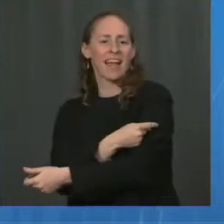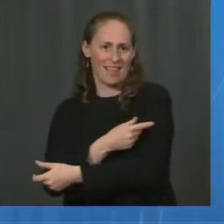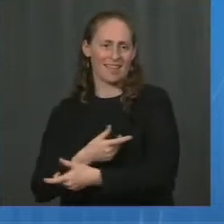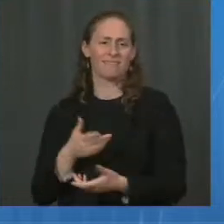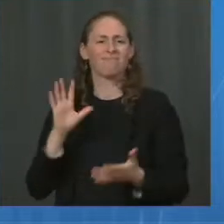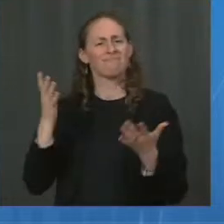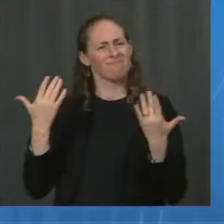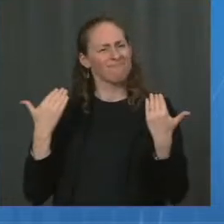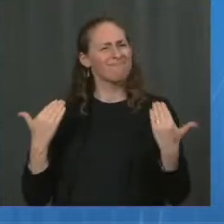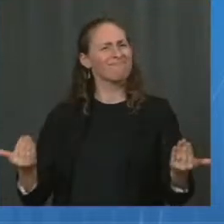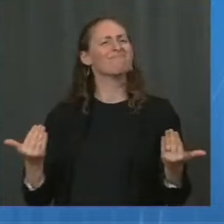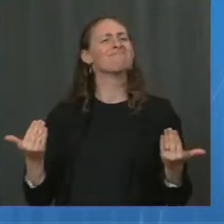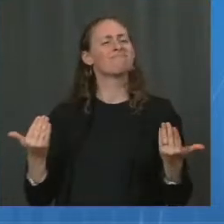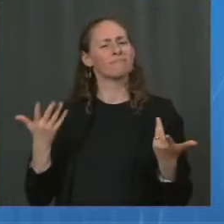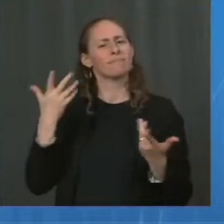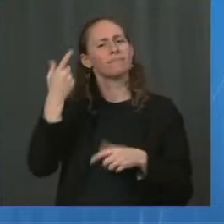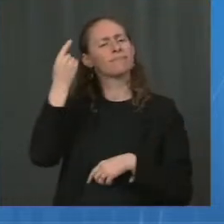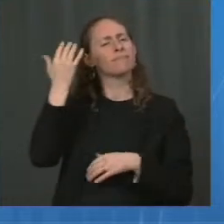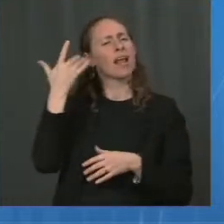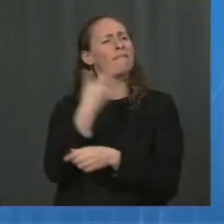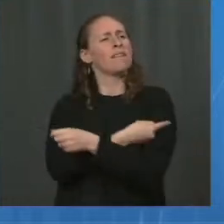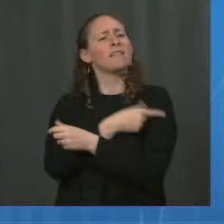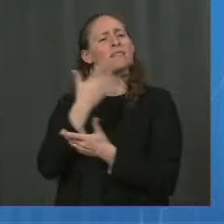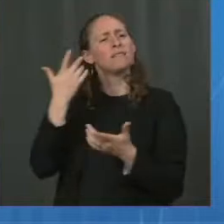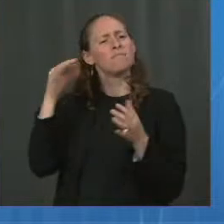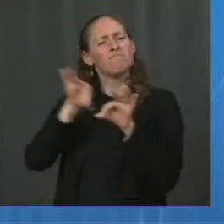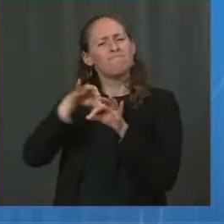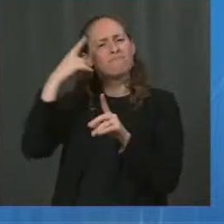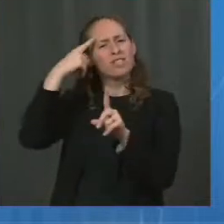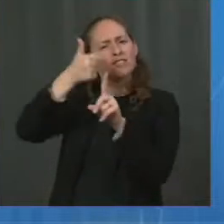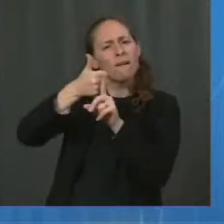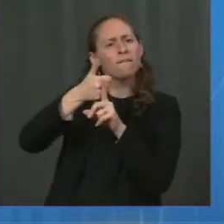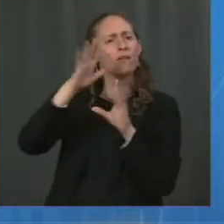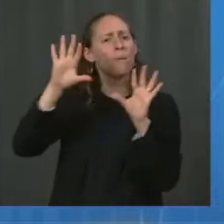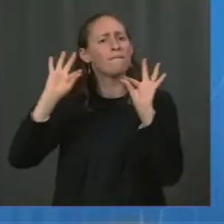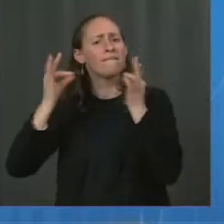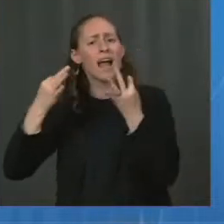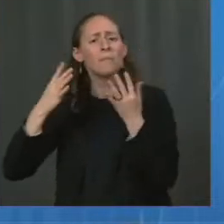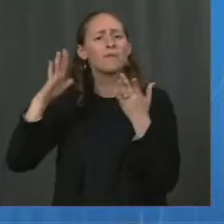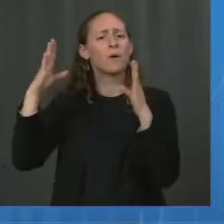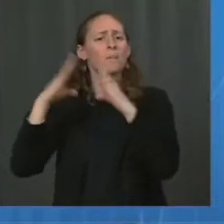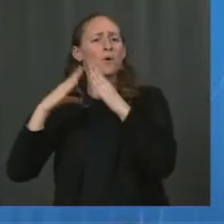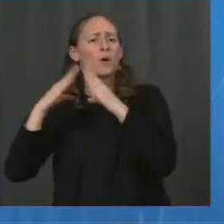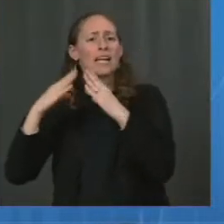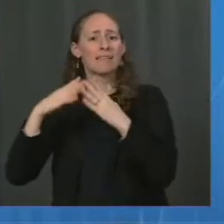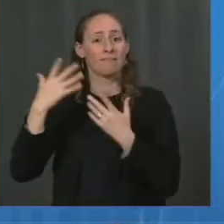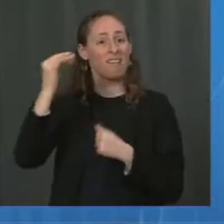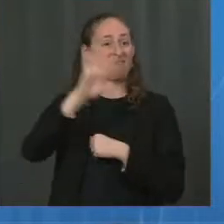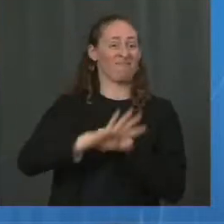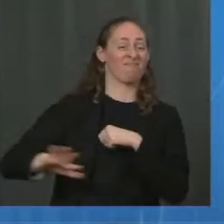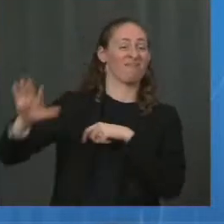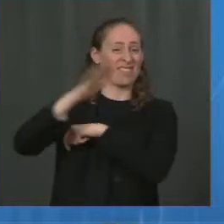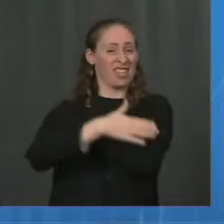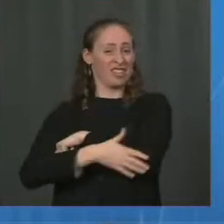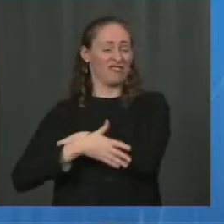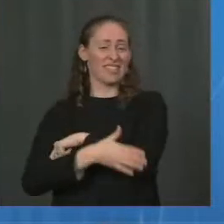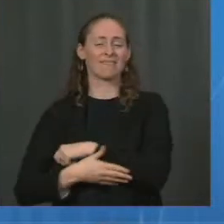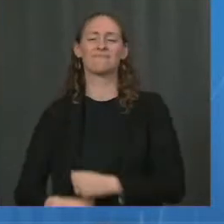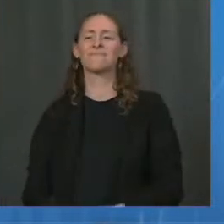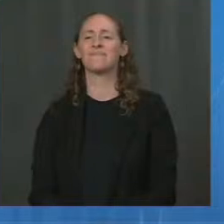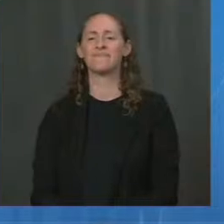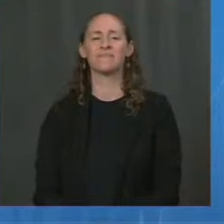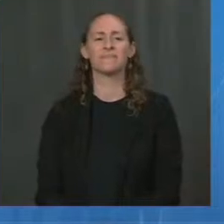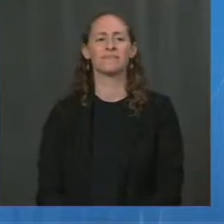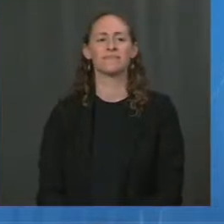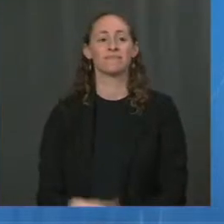yourself and your loved ones, for your community and our country. With that, I'll turn it over to Dr. Walensky. Dr.